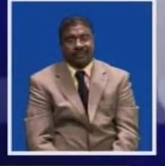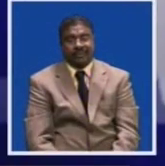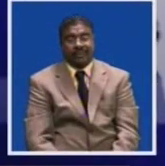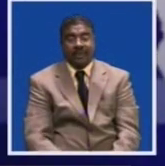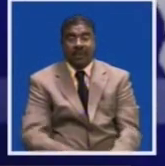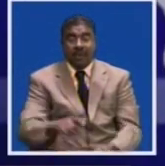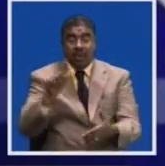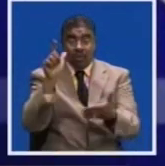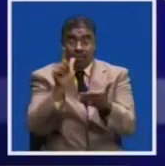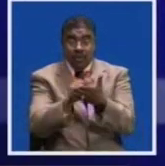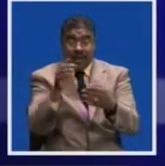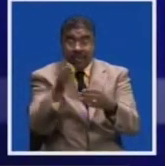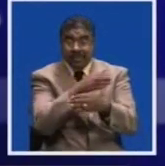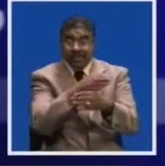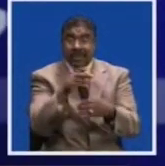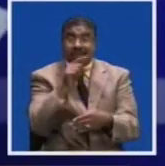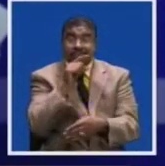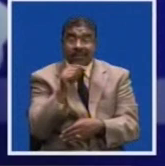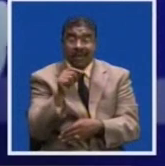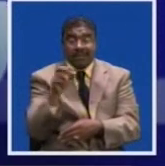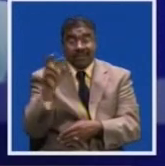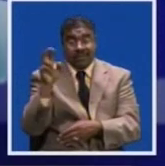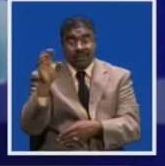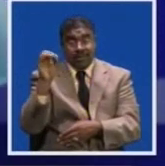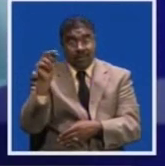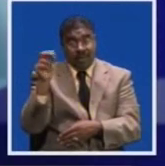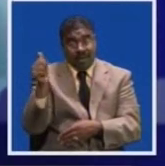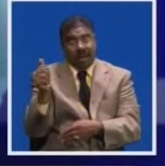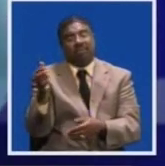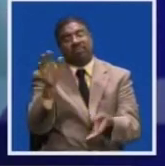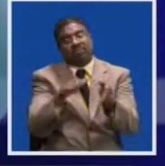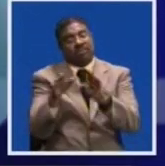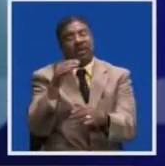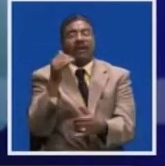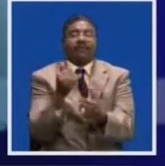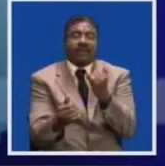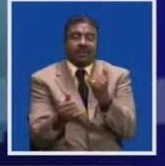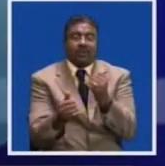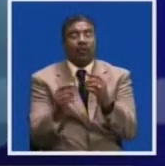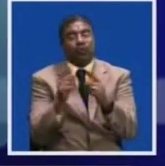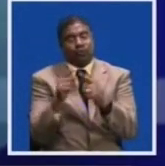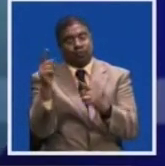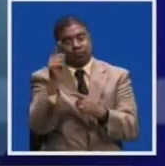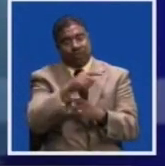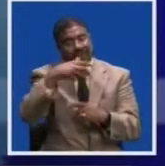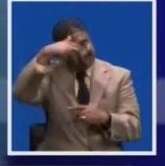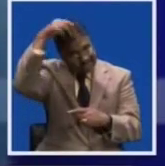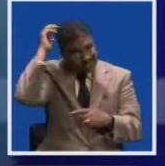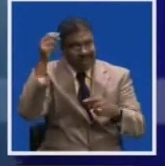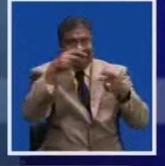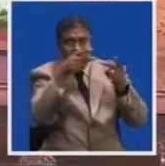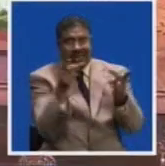Finally, Lusaka businessman Ronald Mwansa has been put to rest. Mr. Mwansa was put to rest today at Leopards Hill Memorial Park in